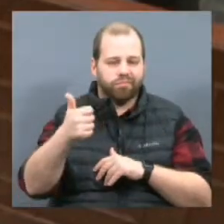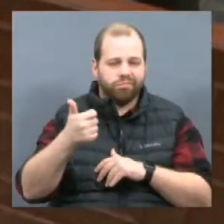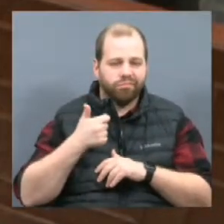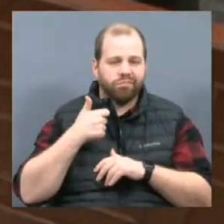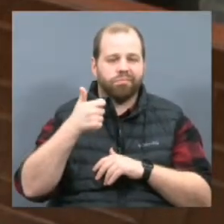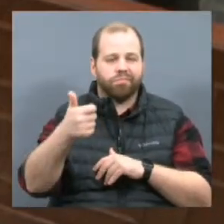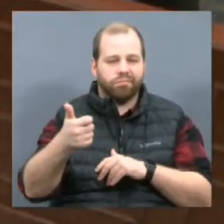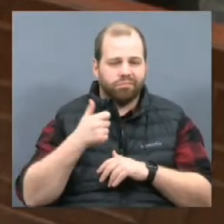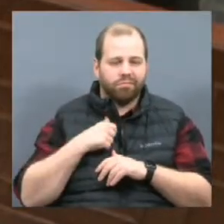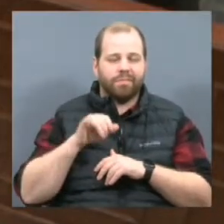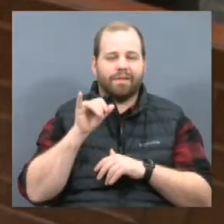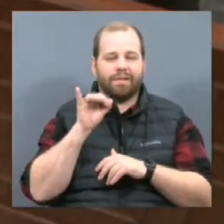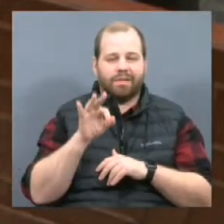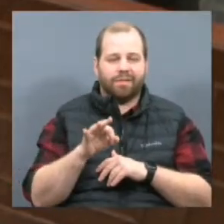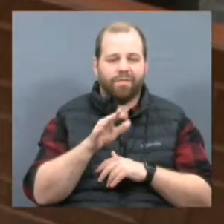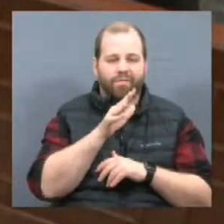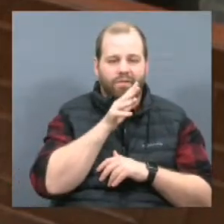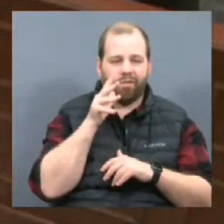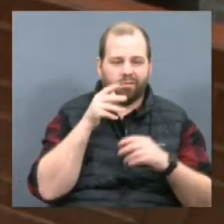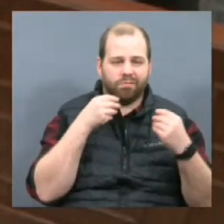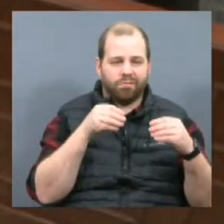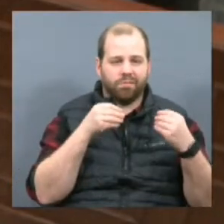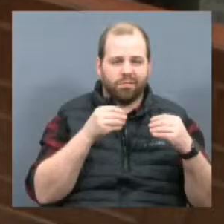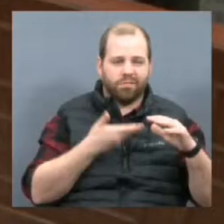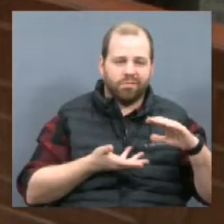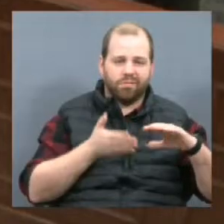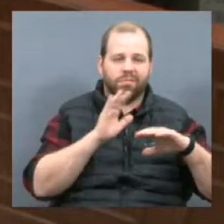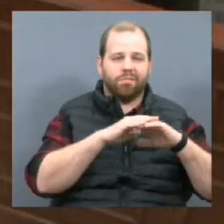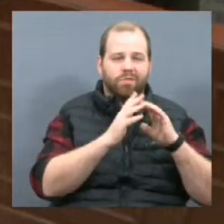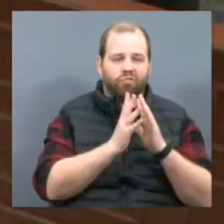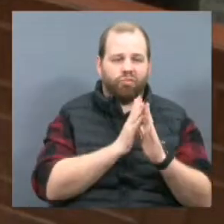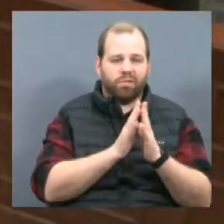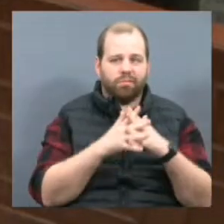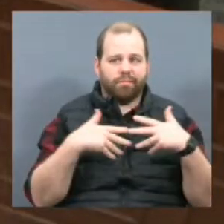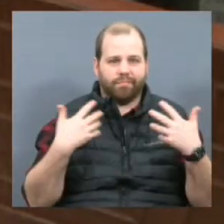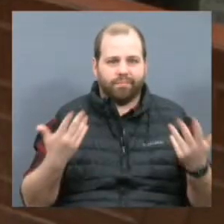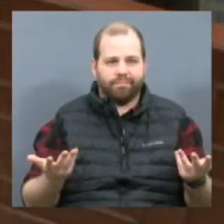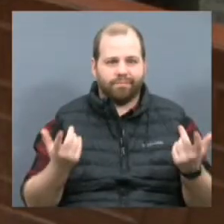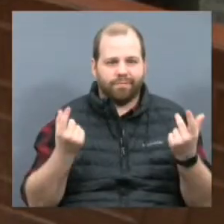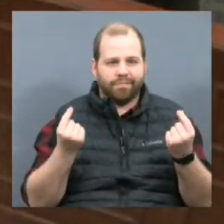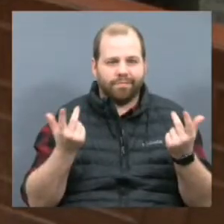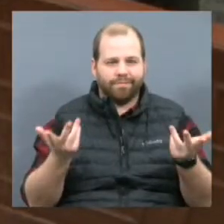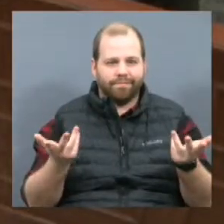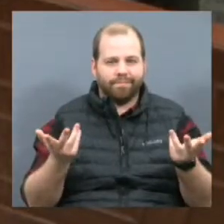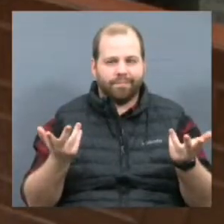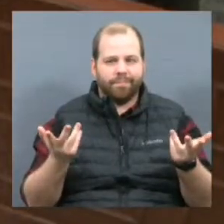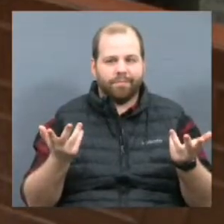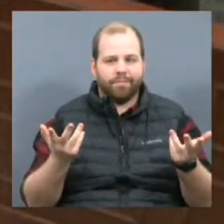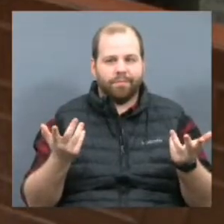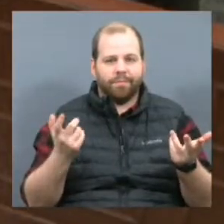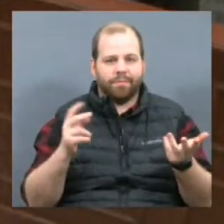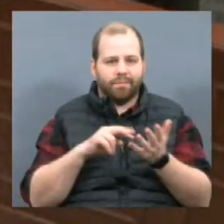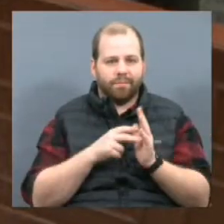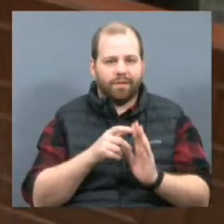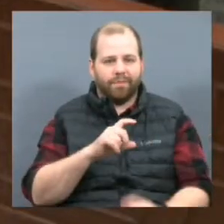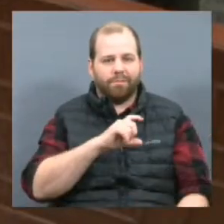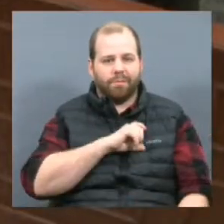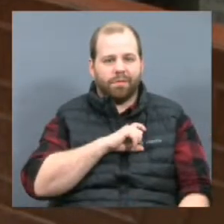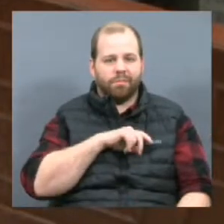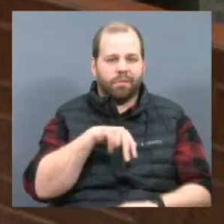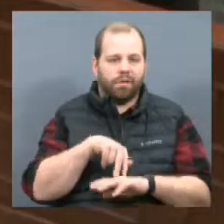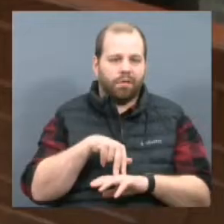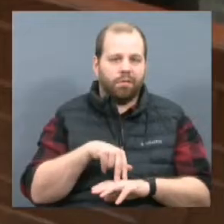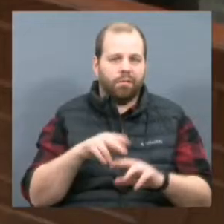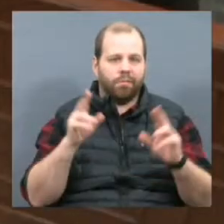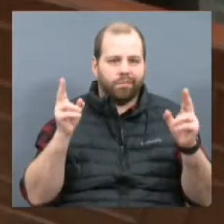farmer's market is going to generate a lot of traffic, I don't know what we're going to do. You're going to have policemen out there directing traffic. It could be really